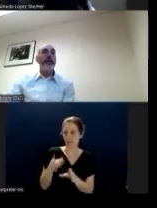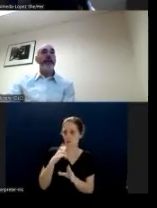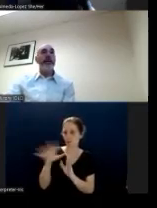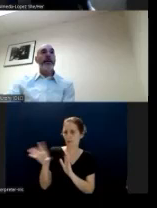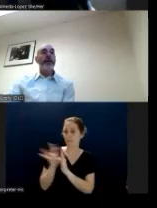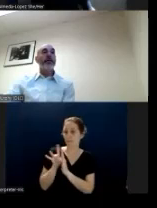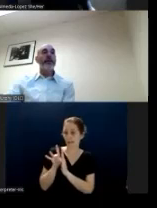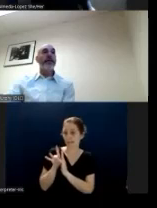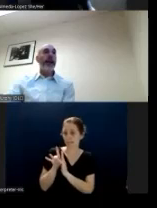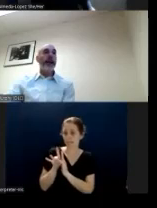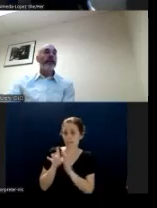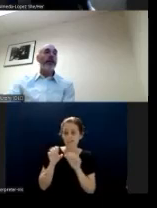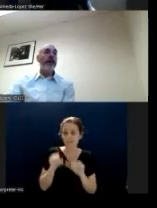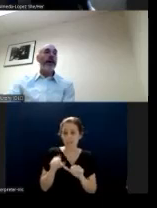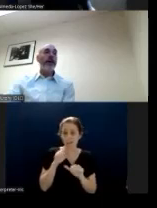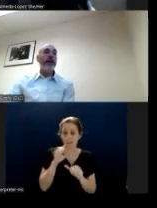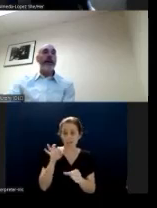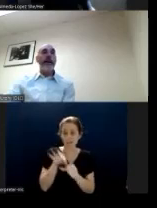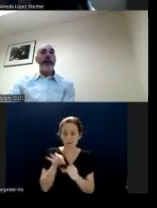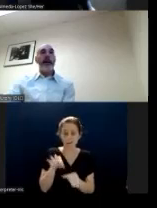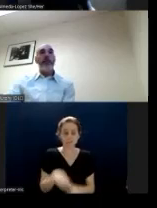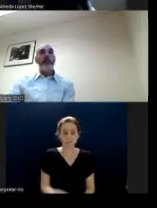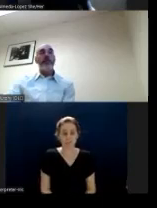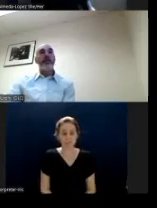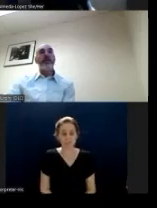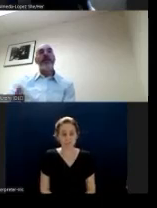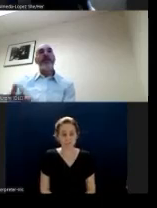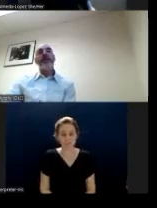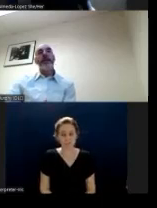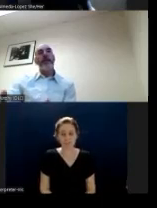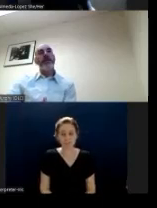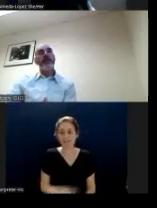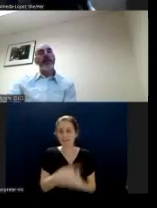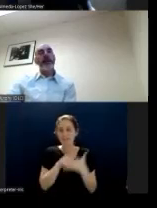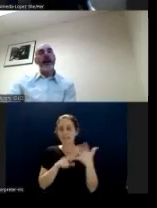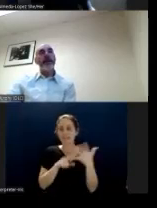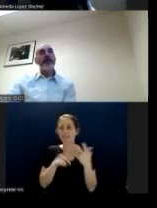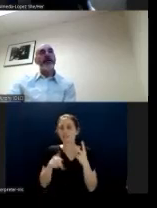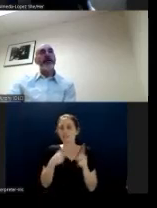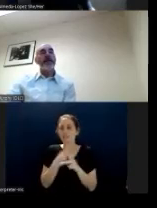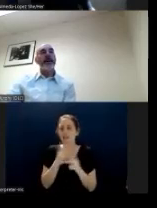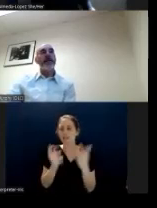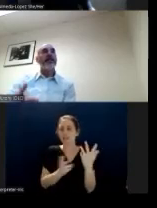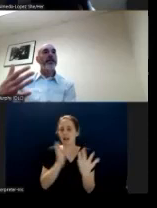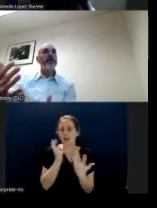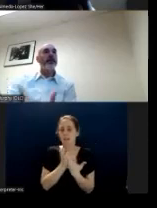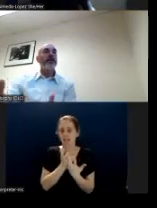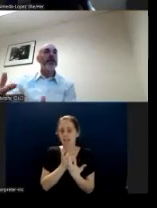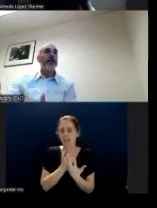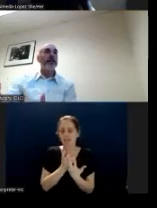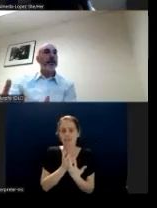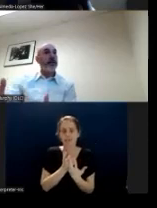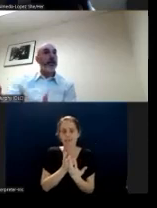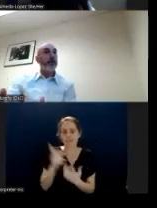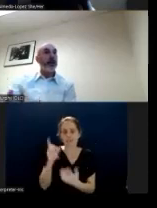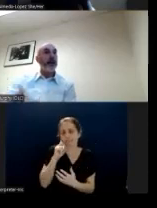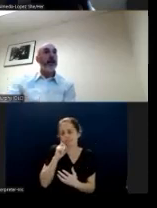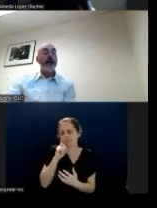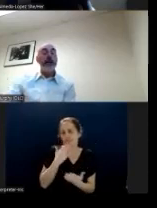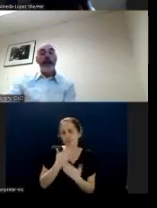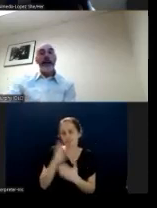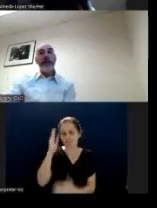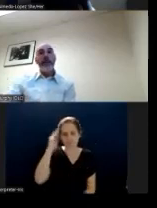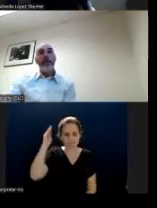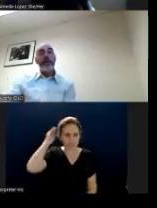choice in order to cast their ballot. So these are all types of accommodations that I think it's good for us to just keep in